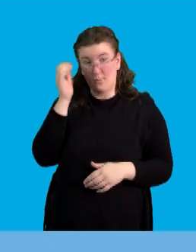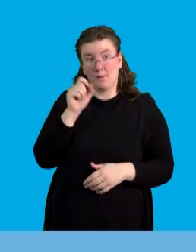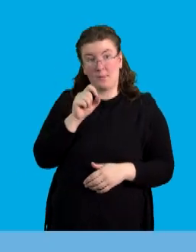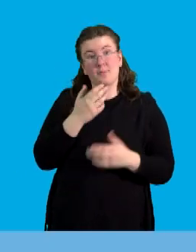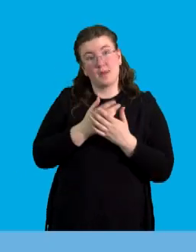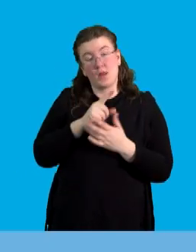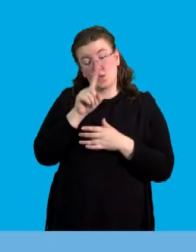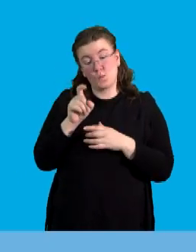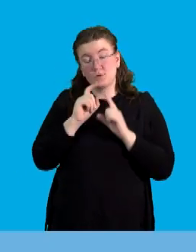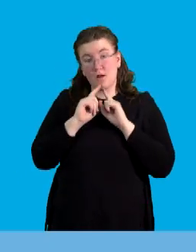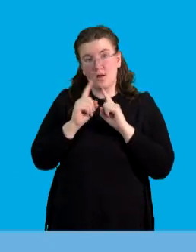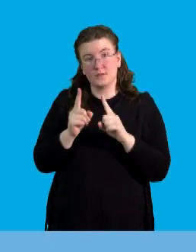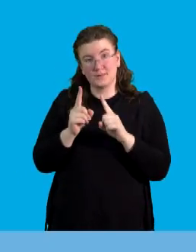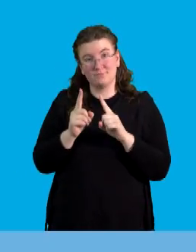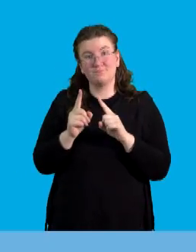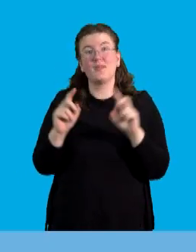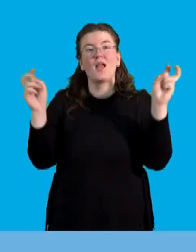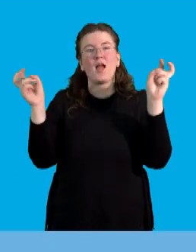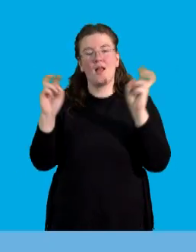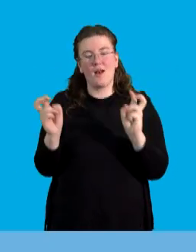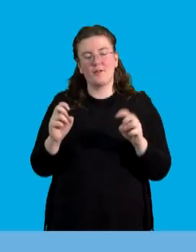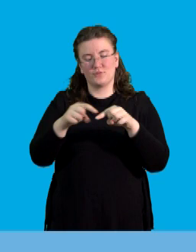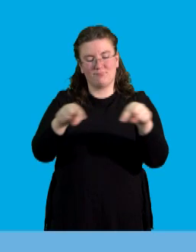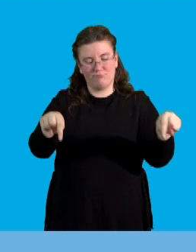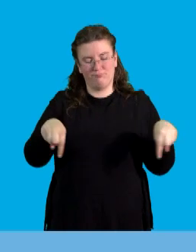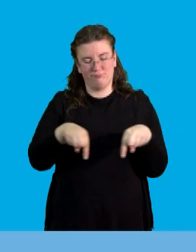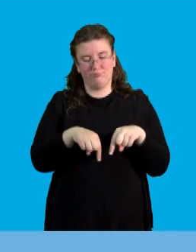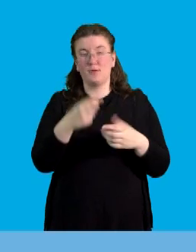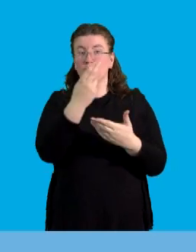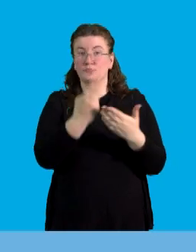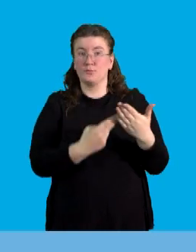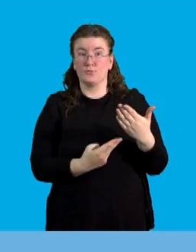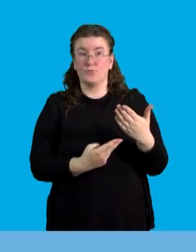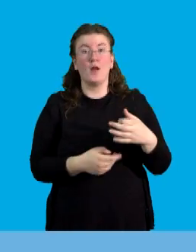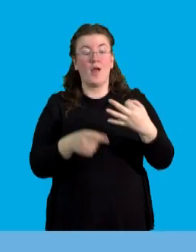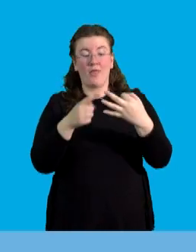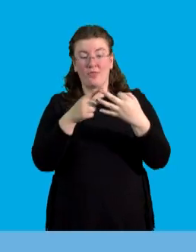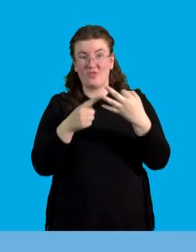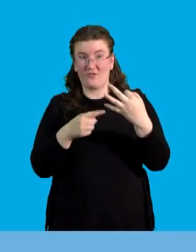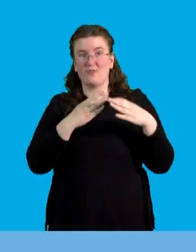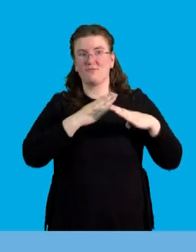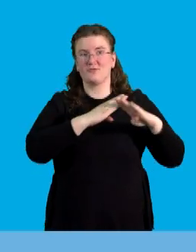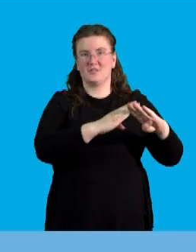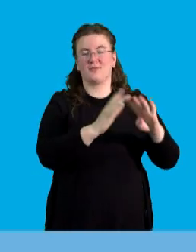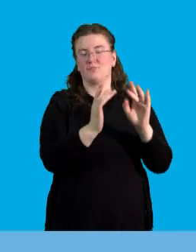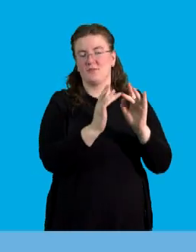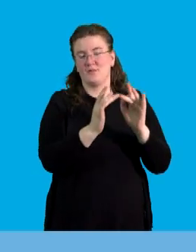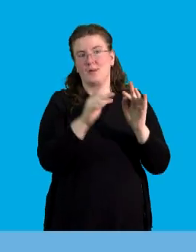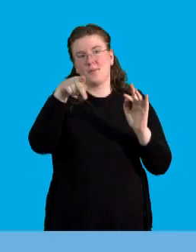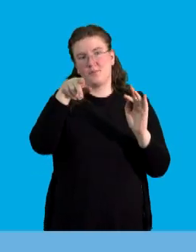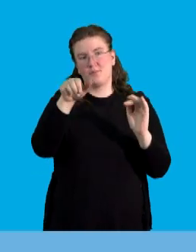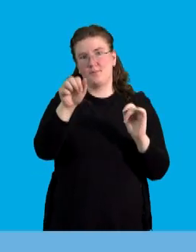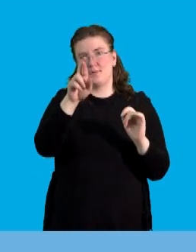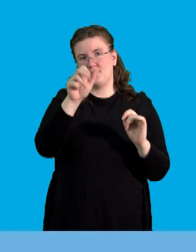an electric circuit that has 3 resistors that are connected in parallel. We're also going to have a